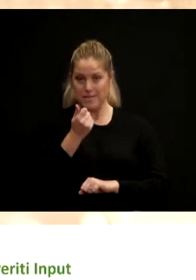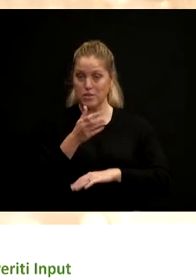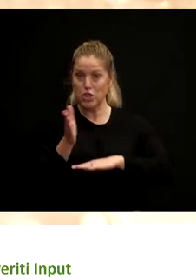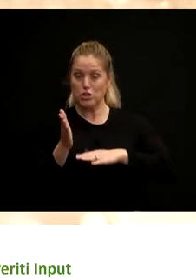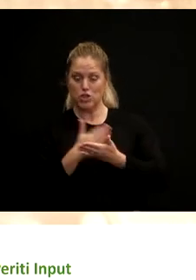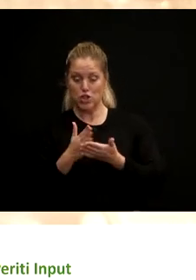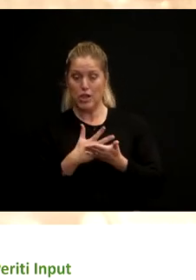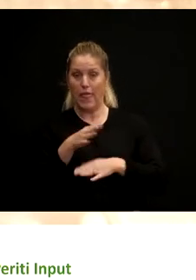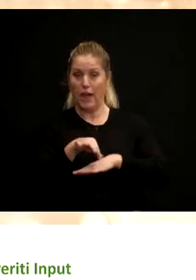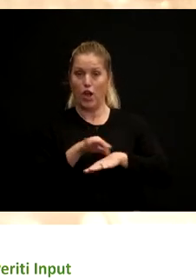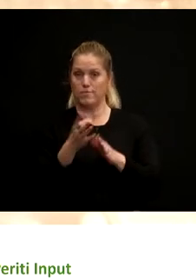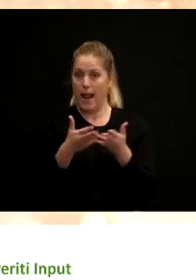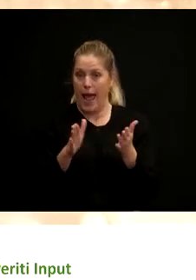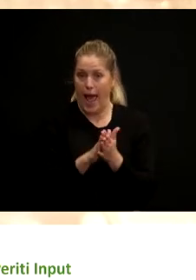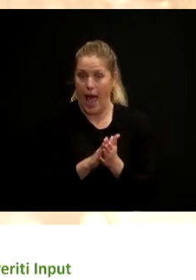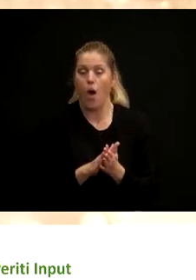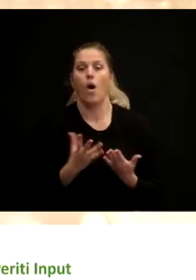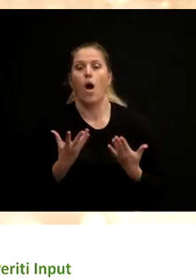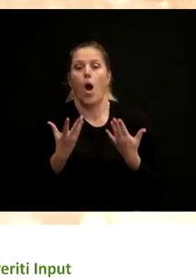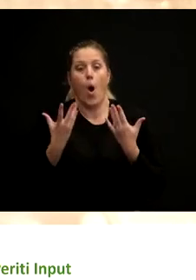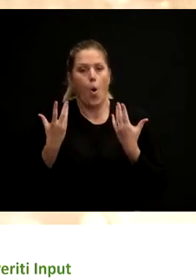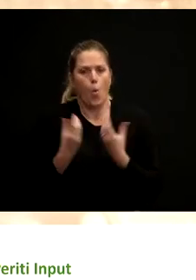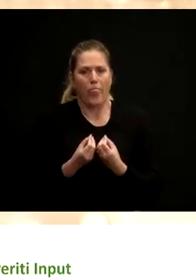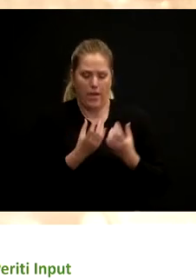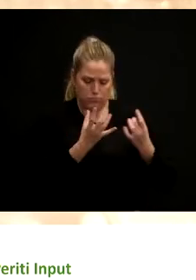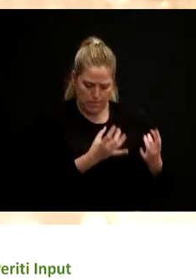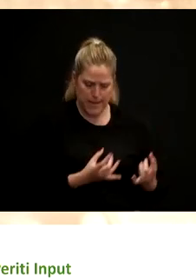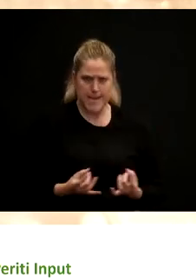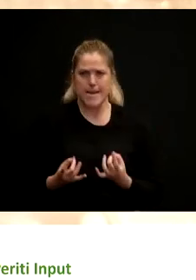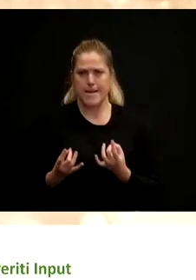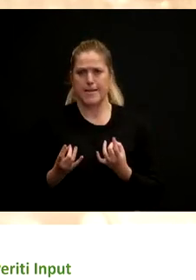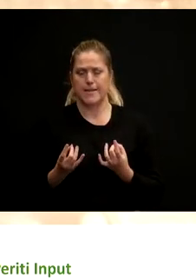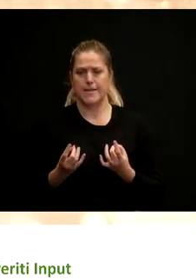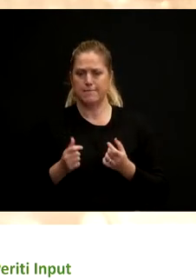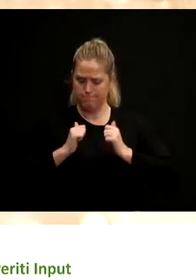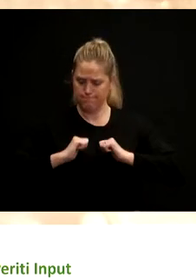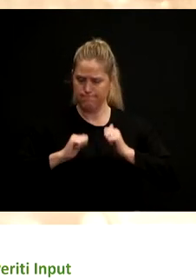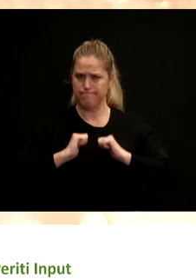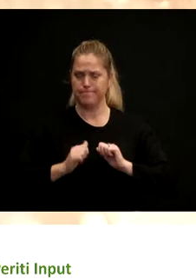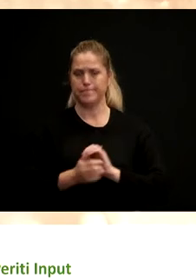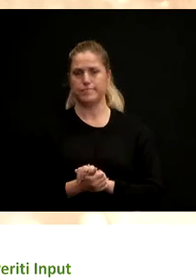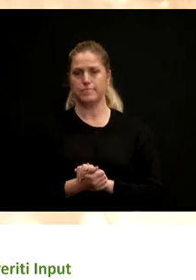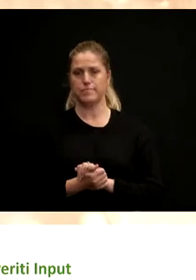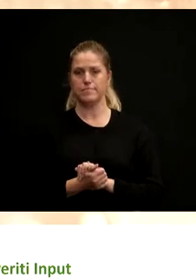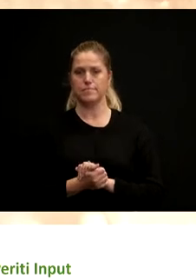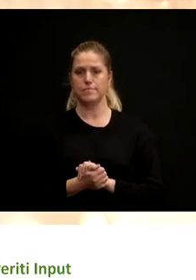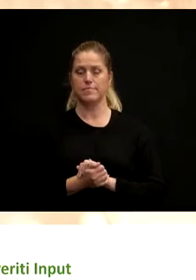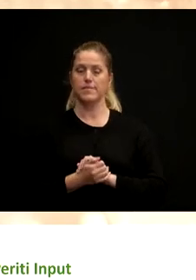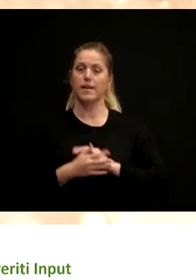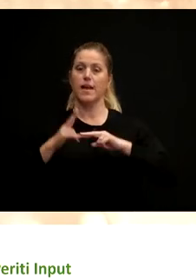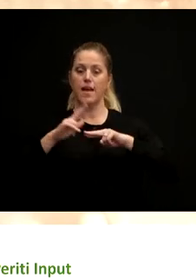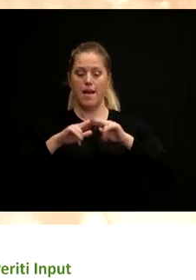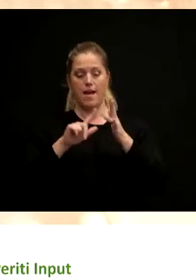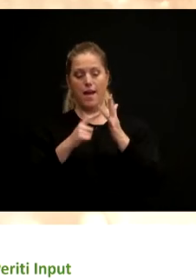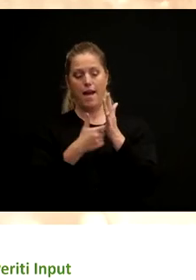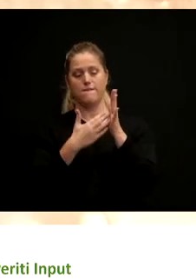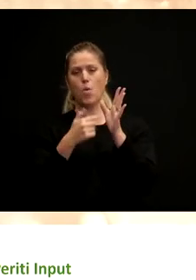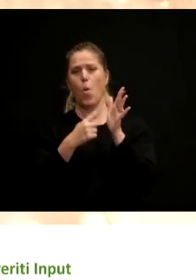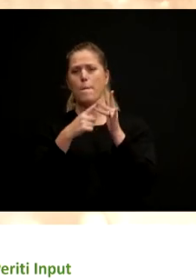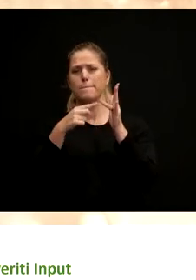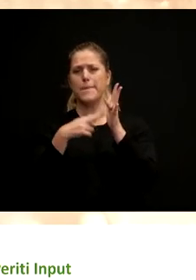Formation is not a word familiar very well to those outside of our tradition, but it's one that we use